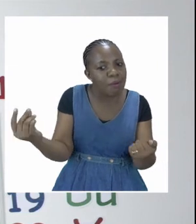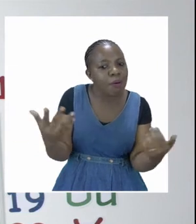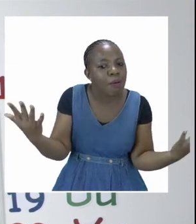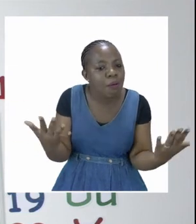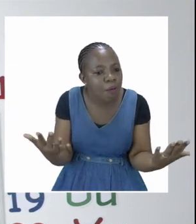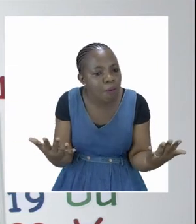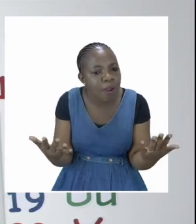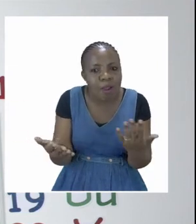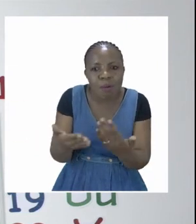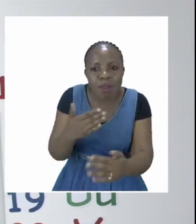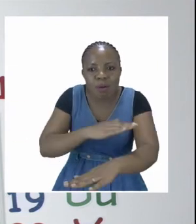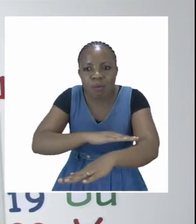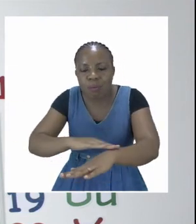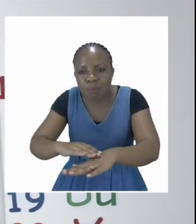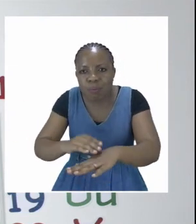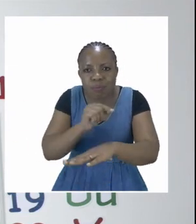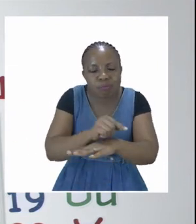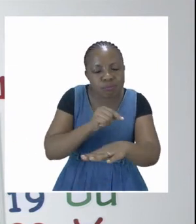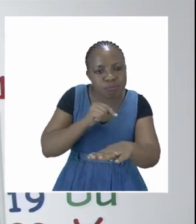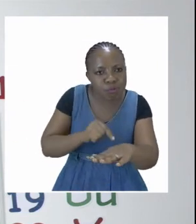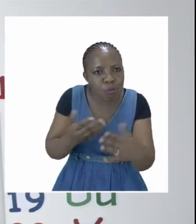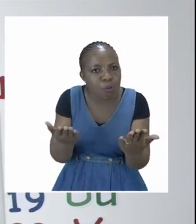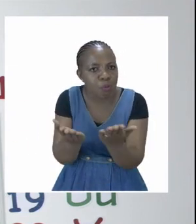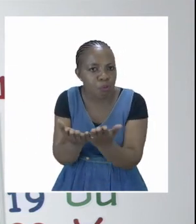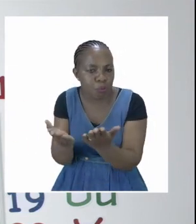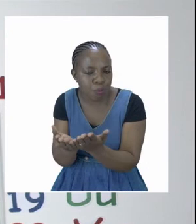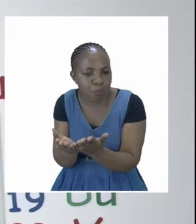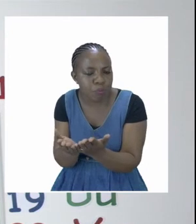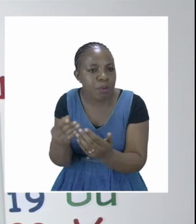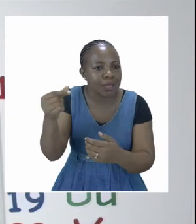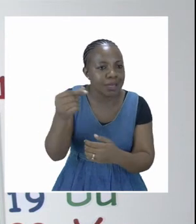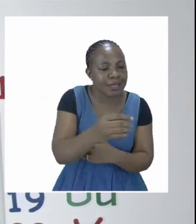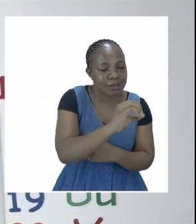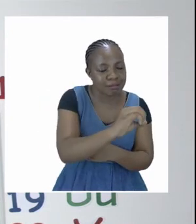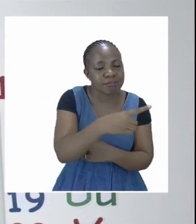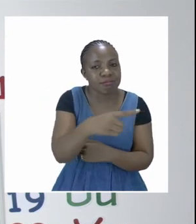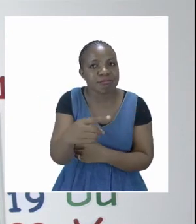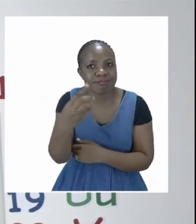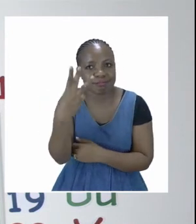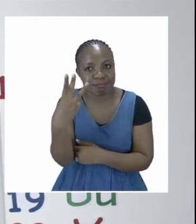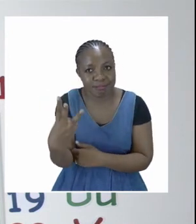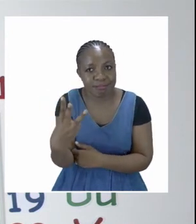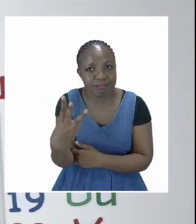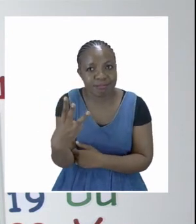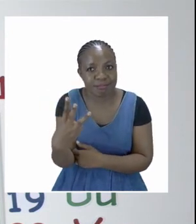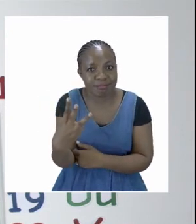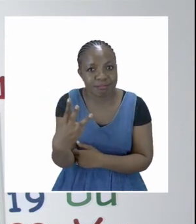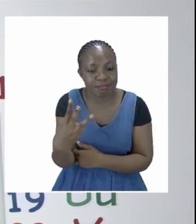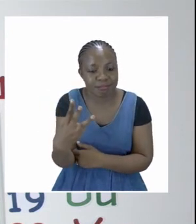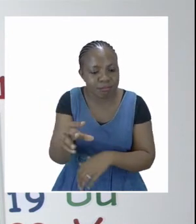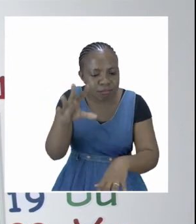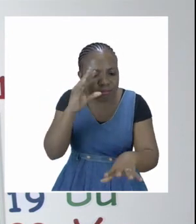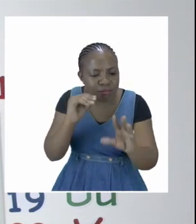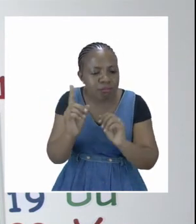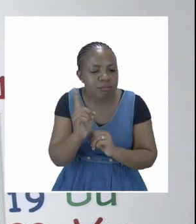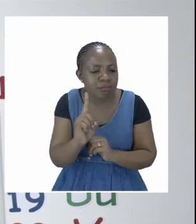to Thursday for pre-primary up until grade 3. The lessons are for listening